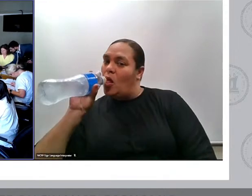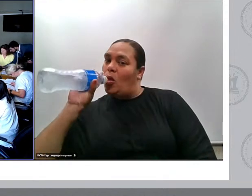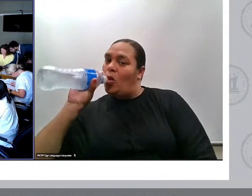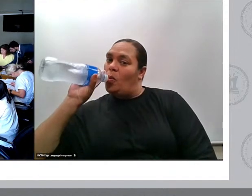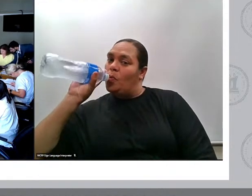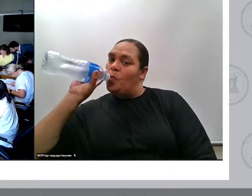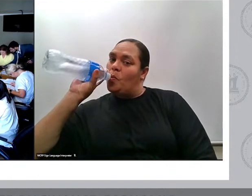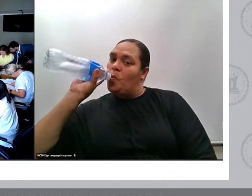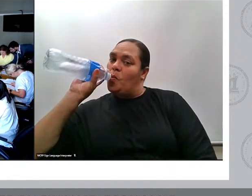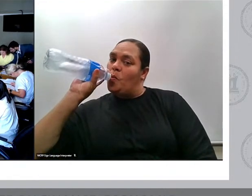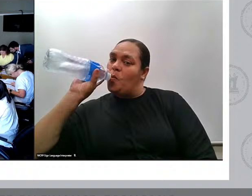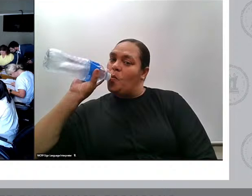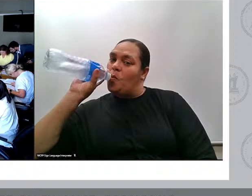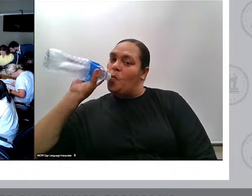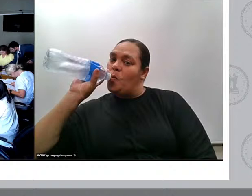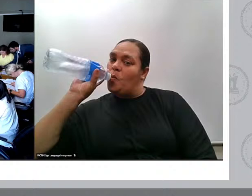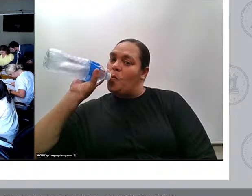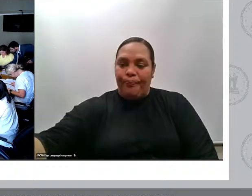Sorry.